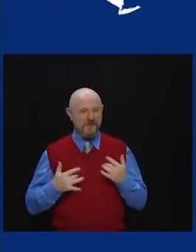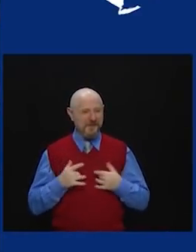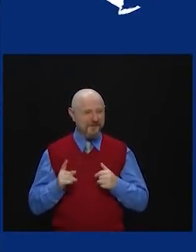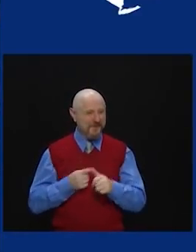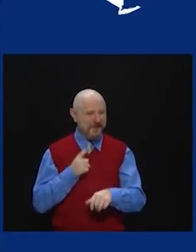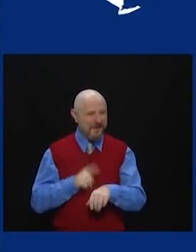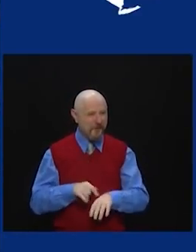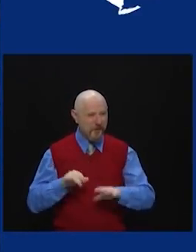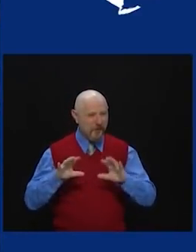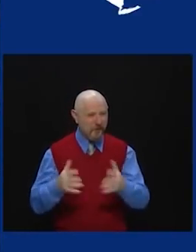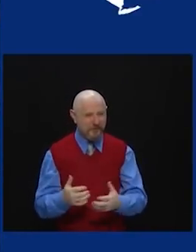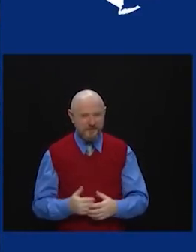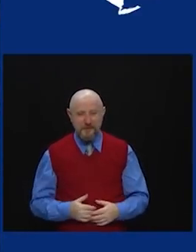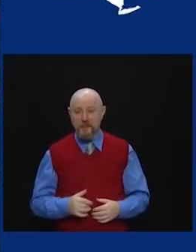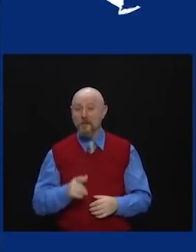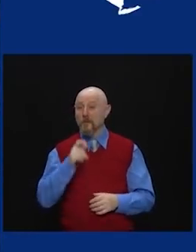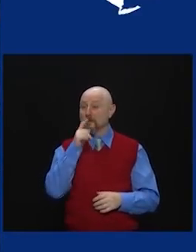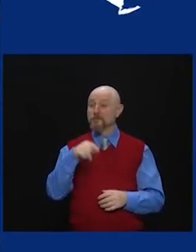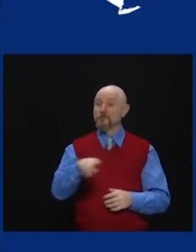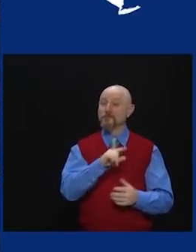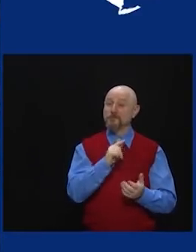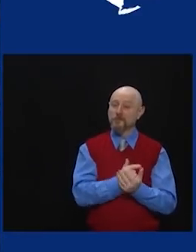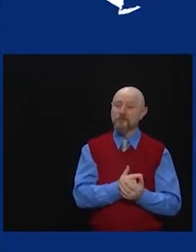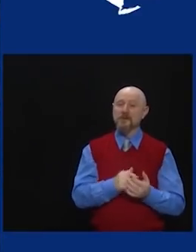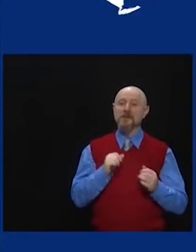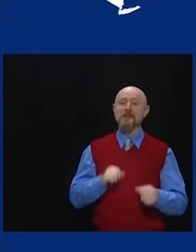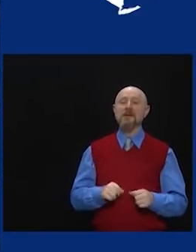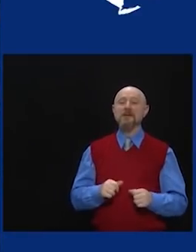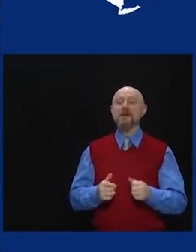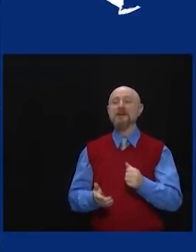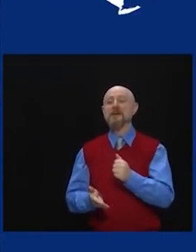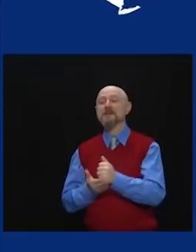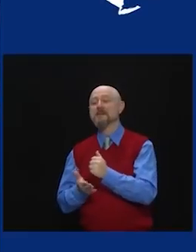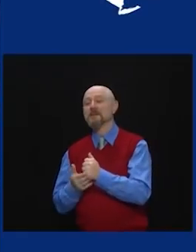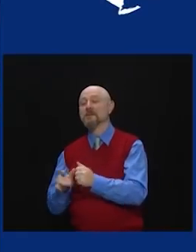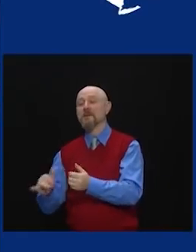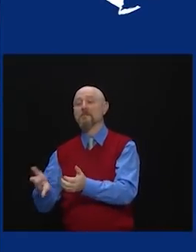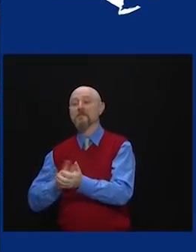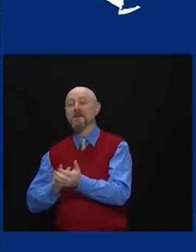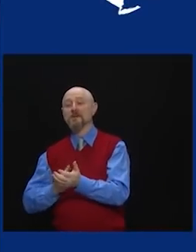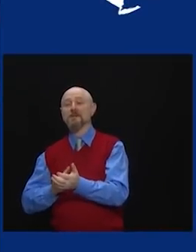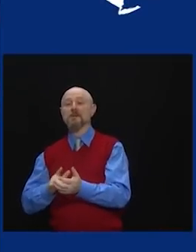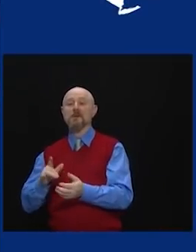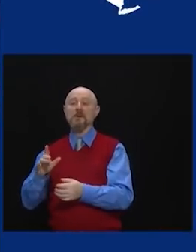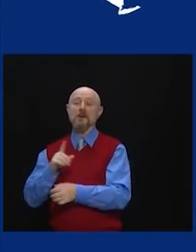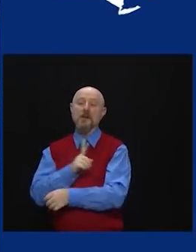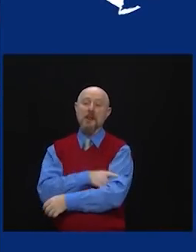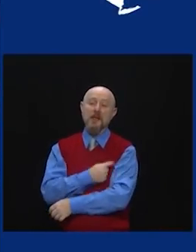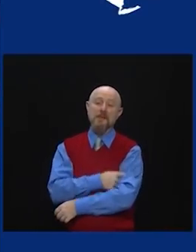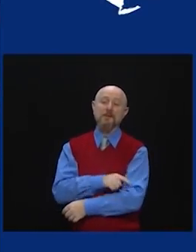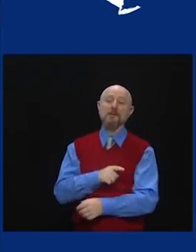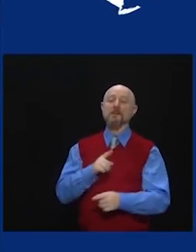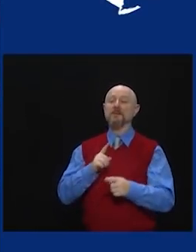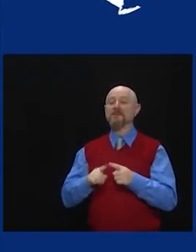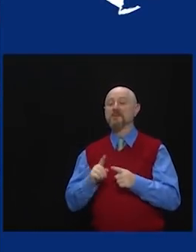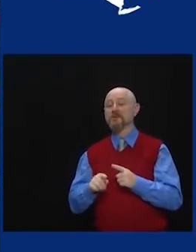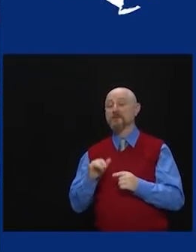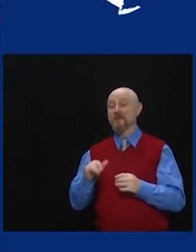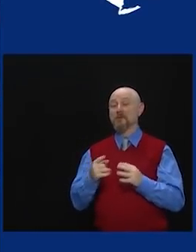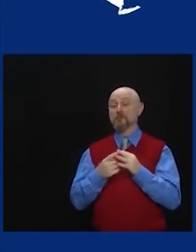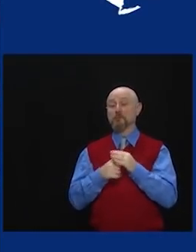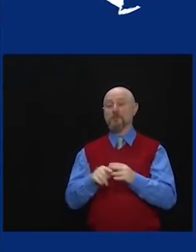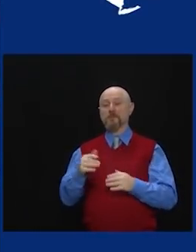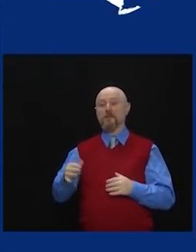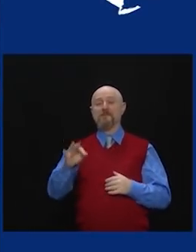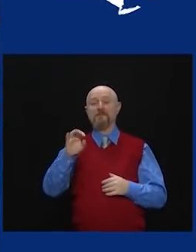assist anywhere we need them in a medical capacity will be available starting in early February. So that's a very short time frame for us to be